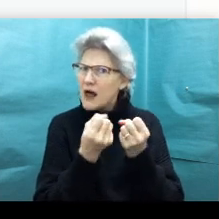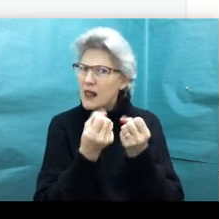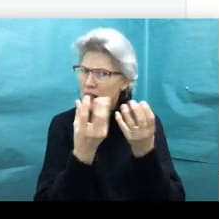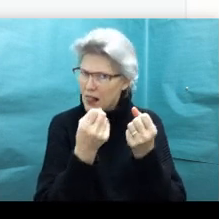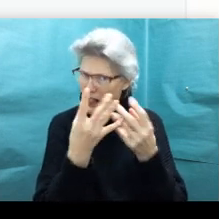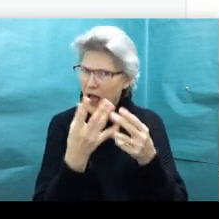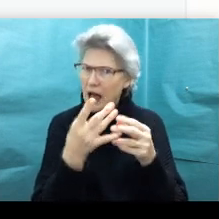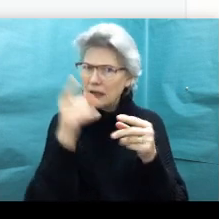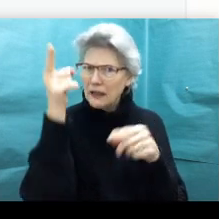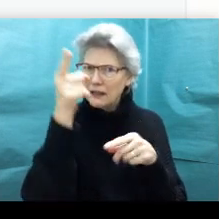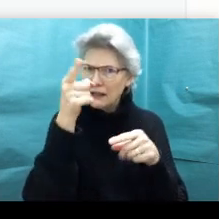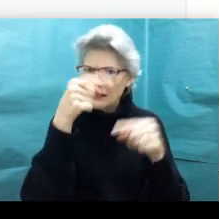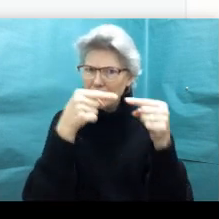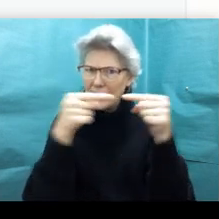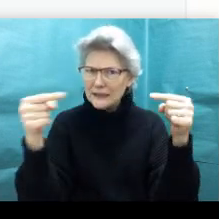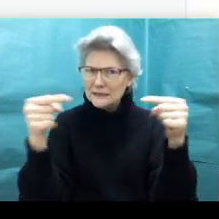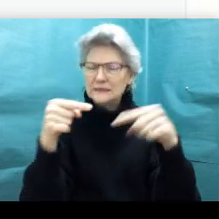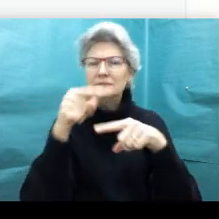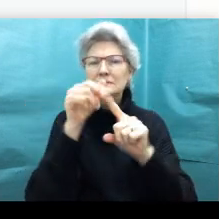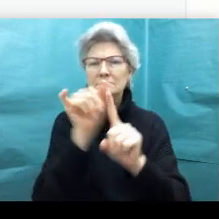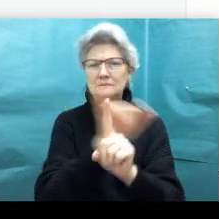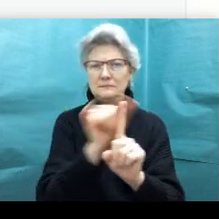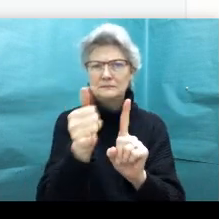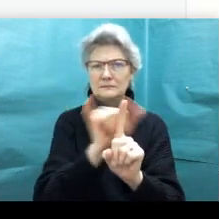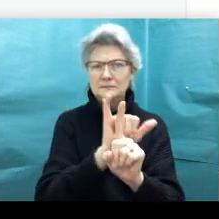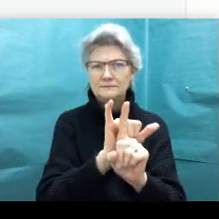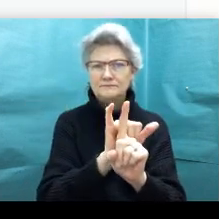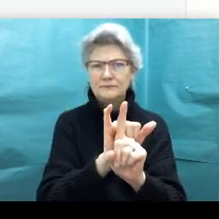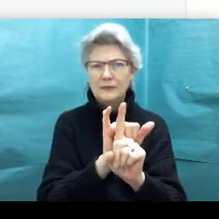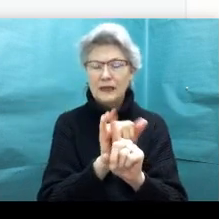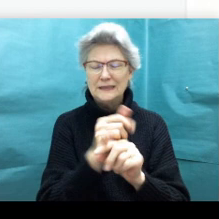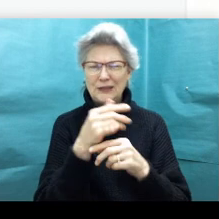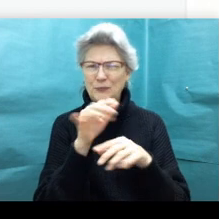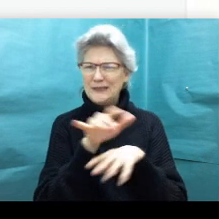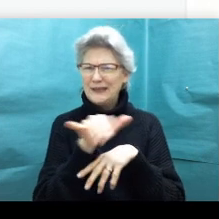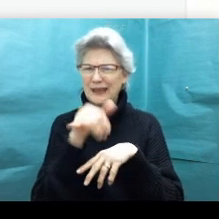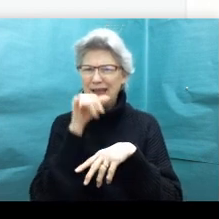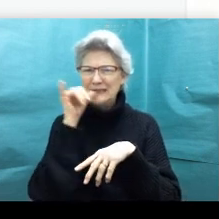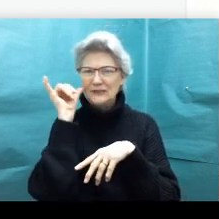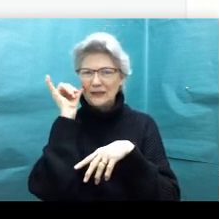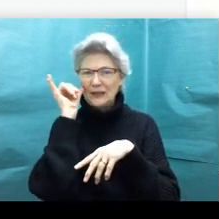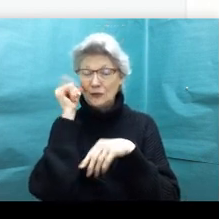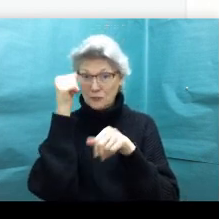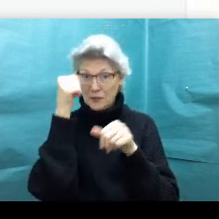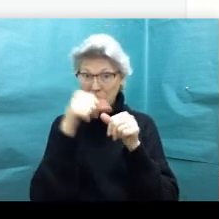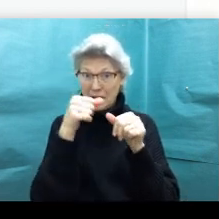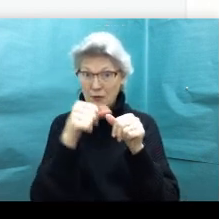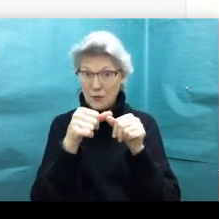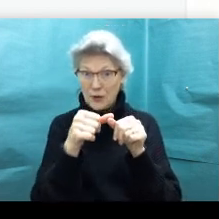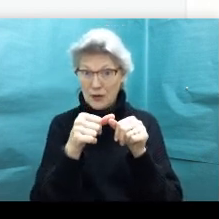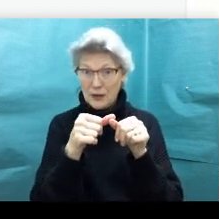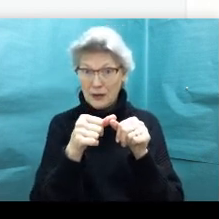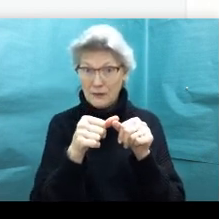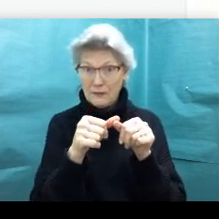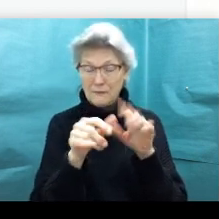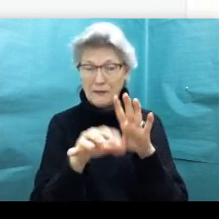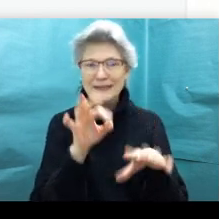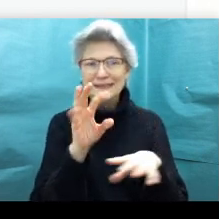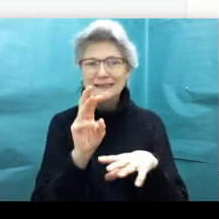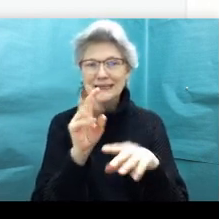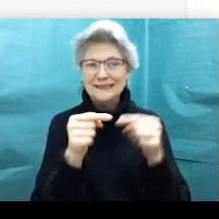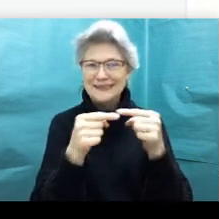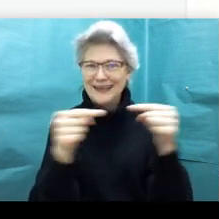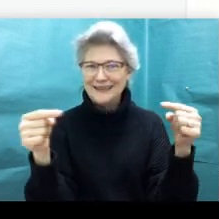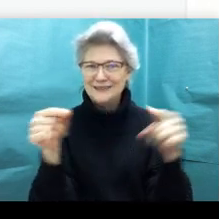symmetry with a hexagon. I think we did a hexagon yesterday, and you probably remember that we actually were able to find 6 lines